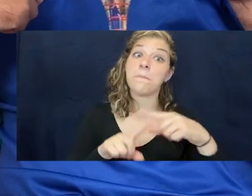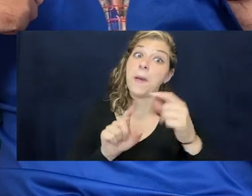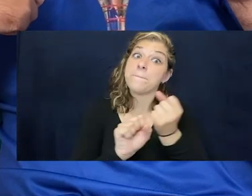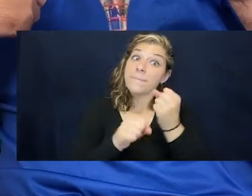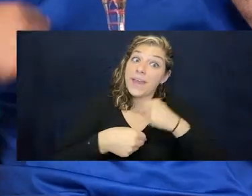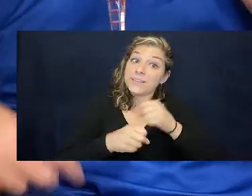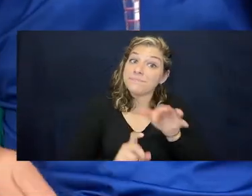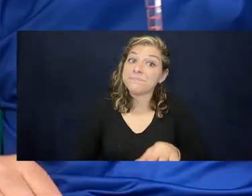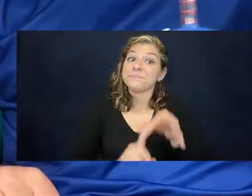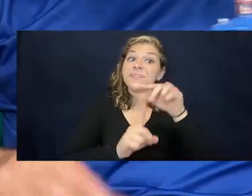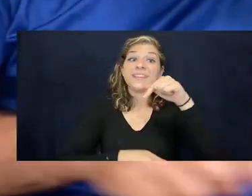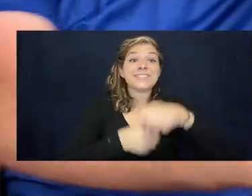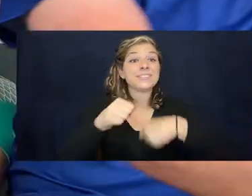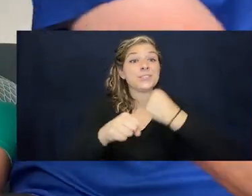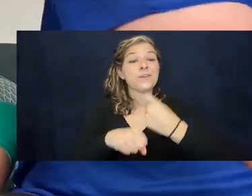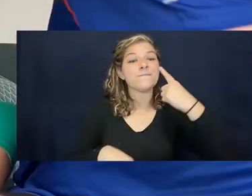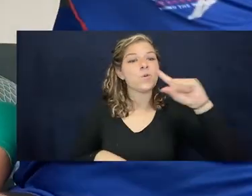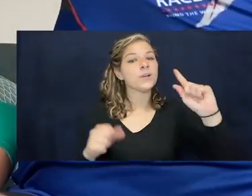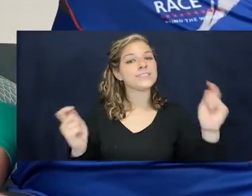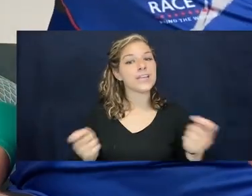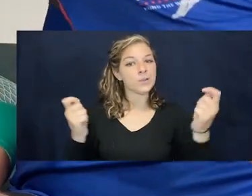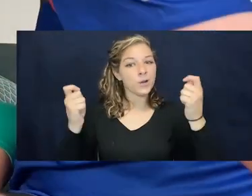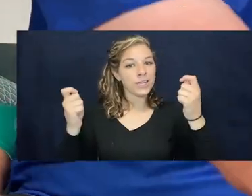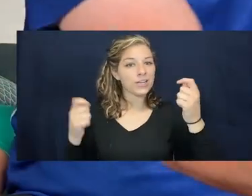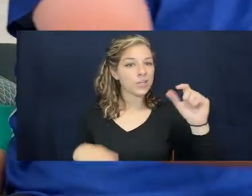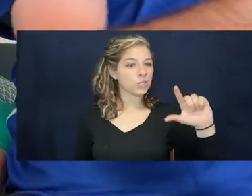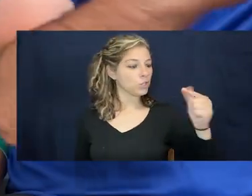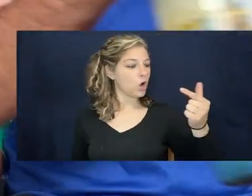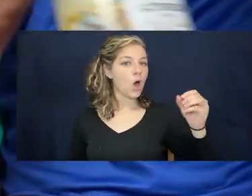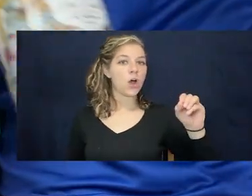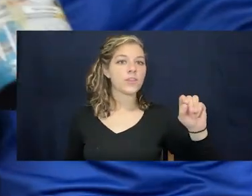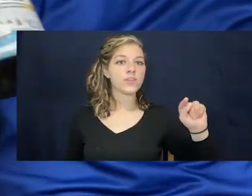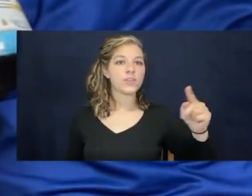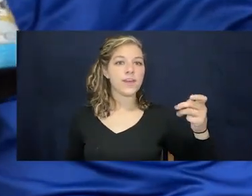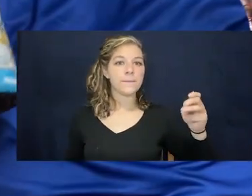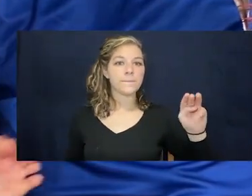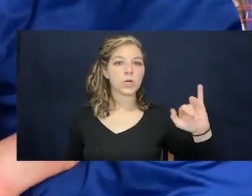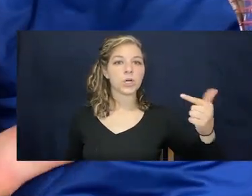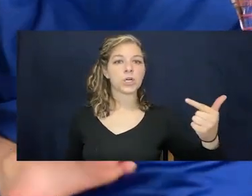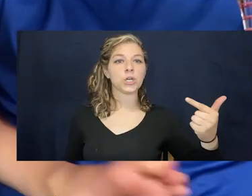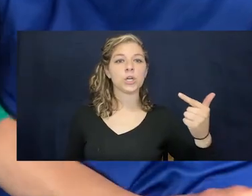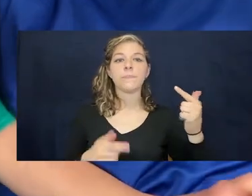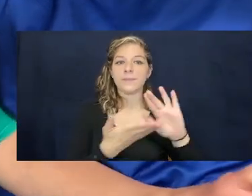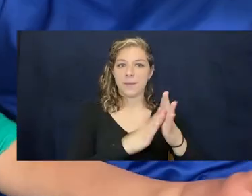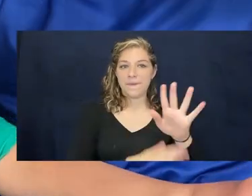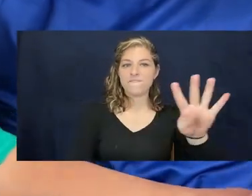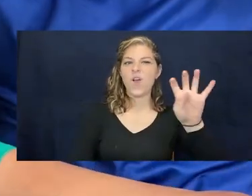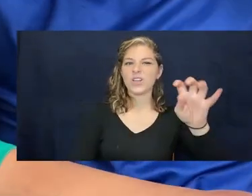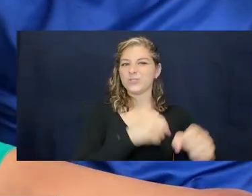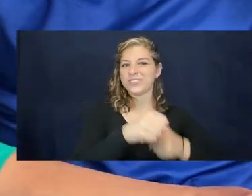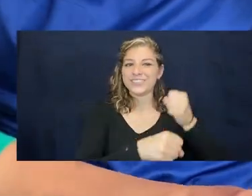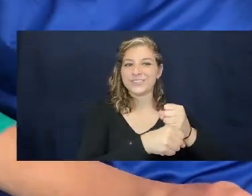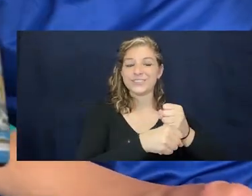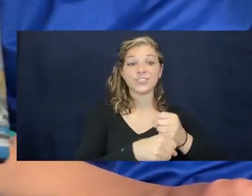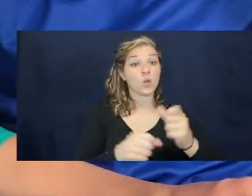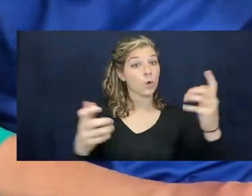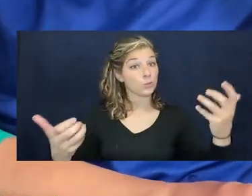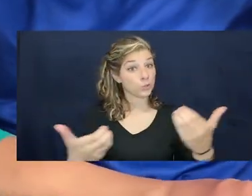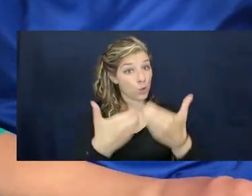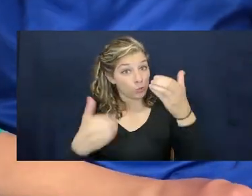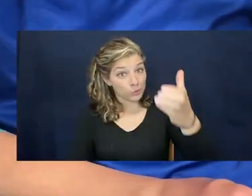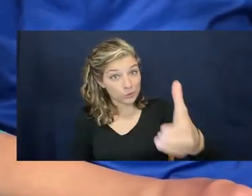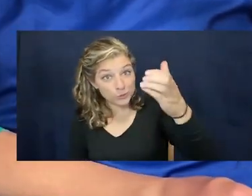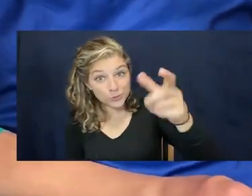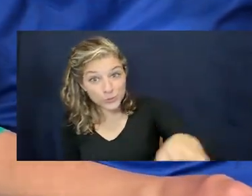cup. Bubbles, not Swedish, but made especially this year for celebrating Gothenburg turning 400